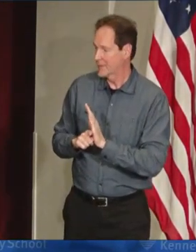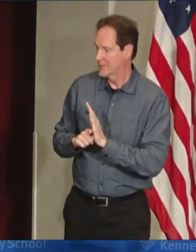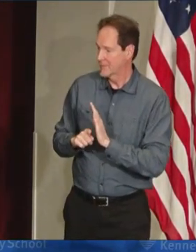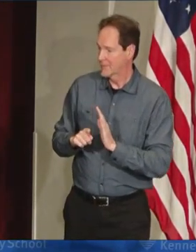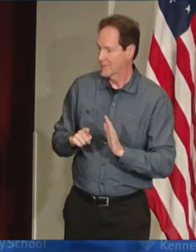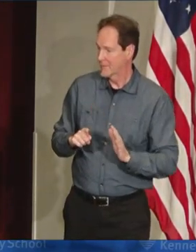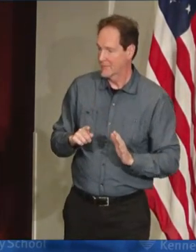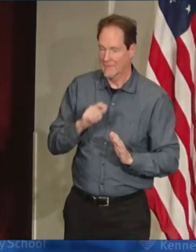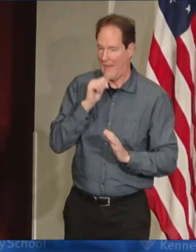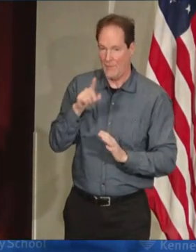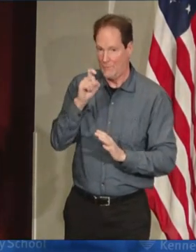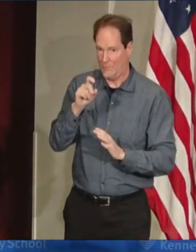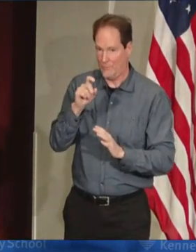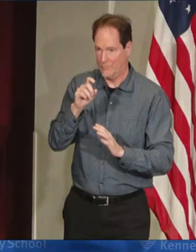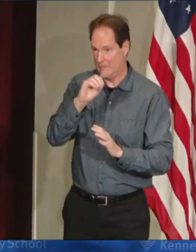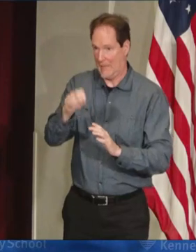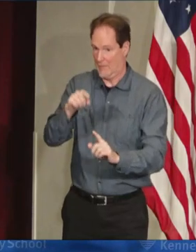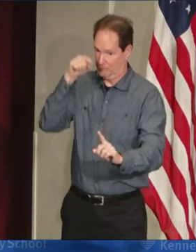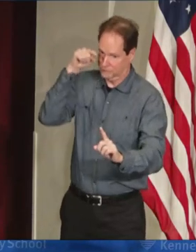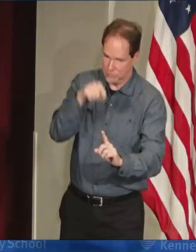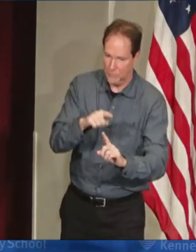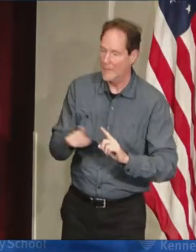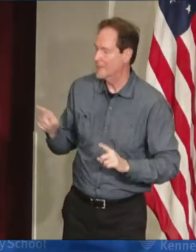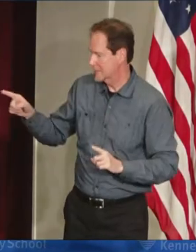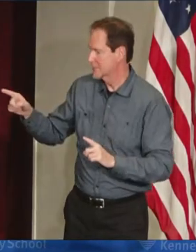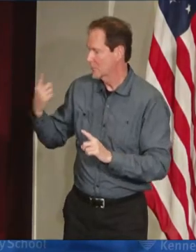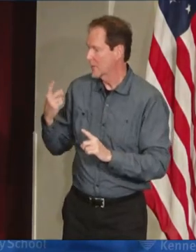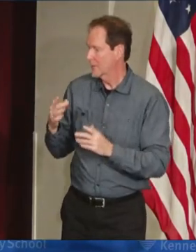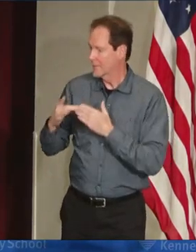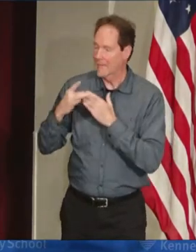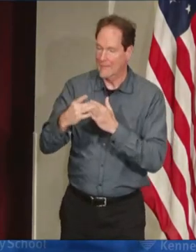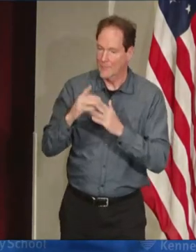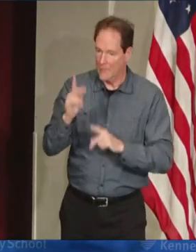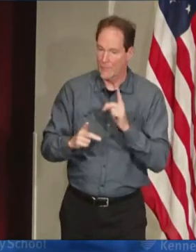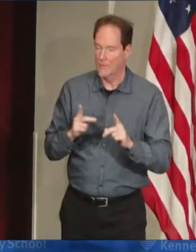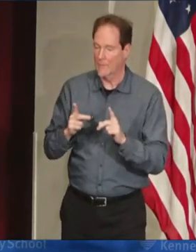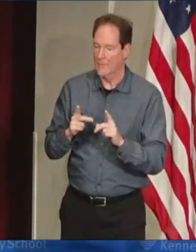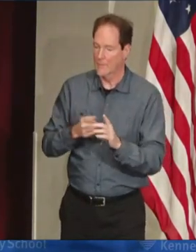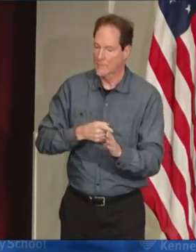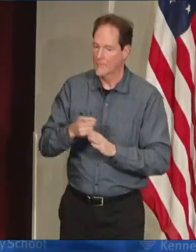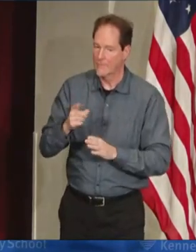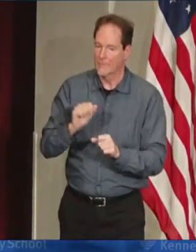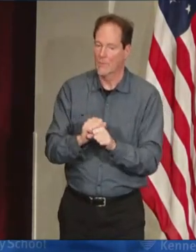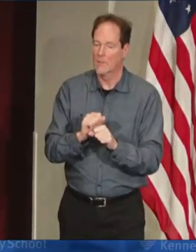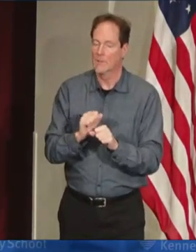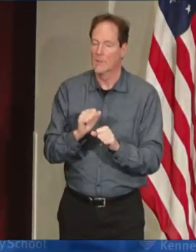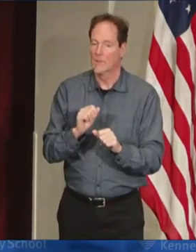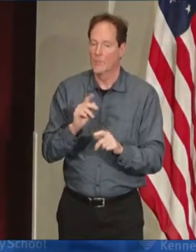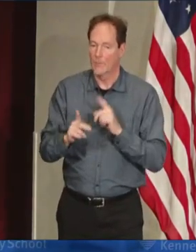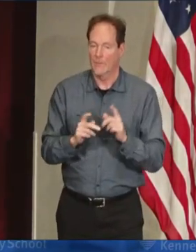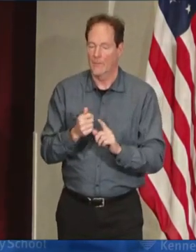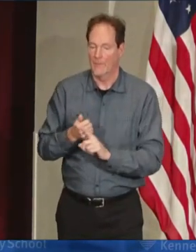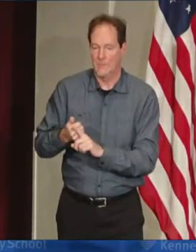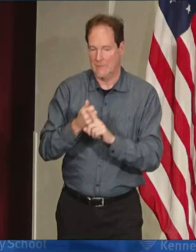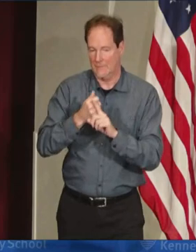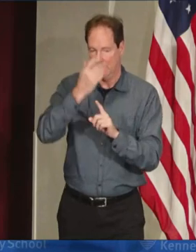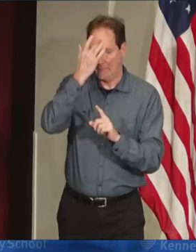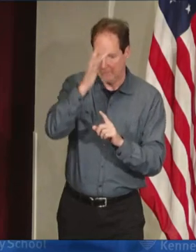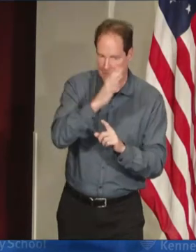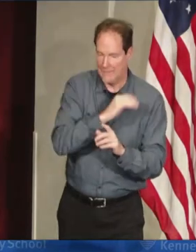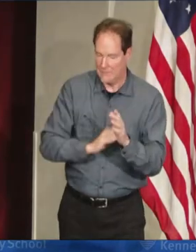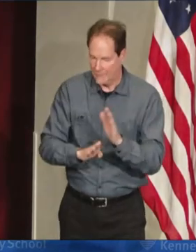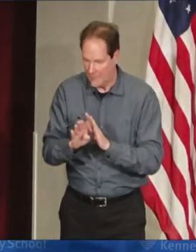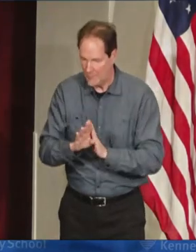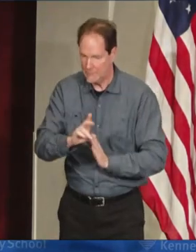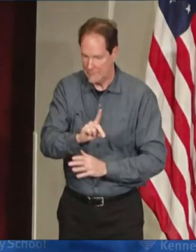100% in any area, but I would say he's one of the leading people in the area of working with people with intellectual and developmental disabilities,